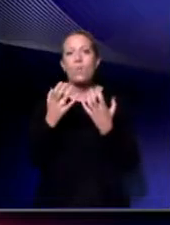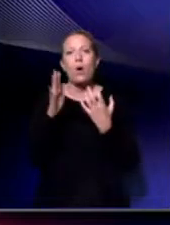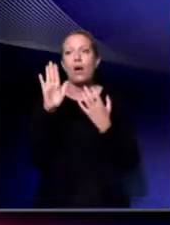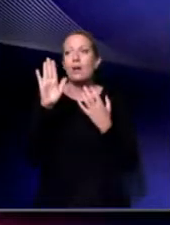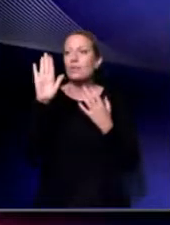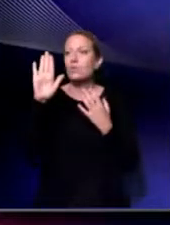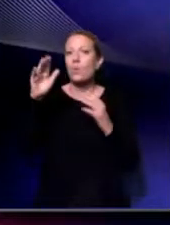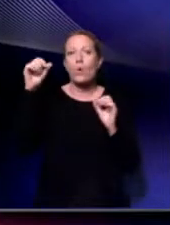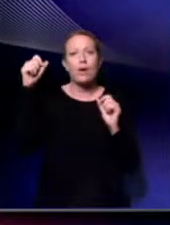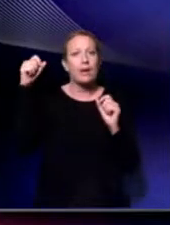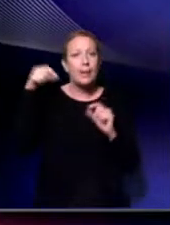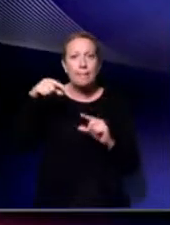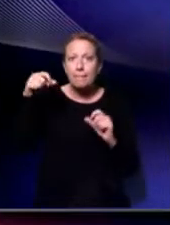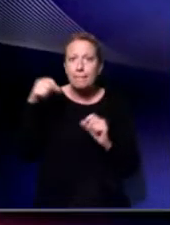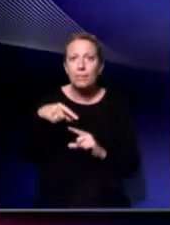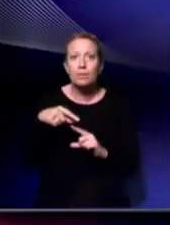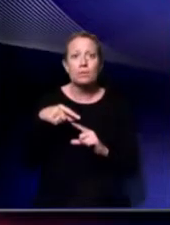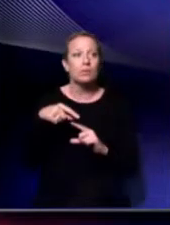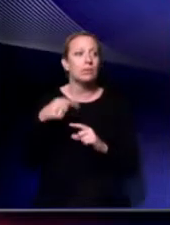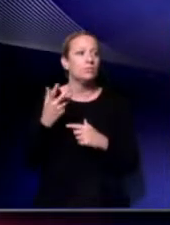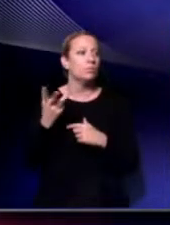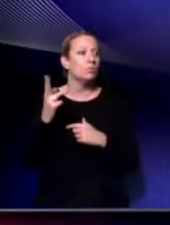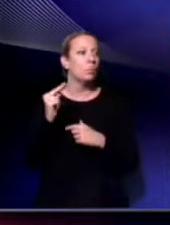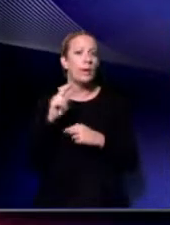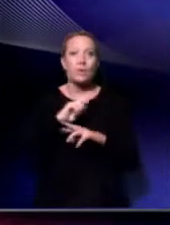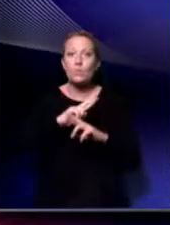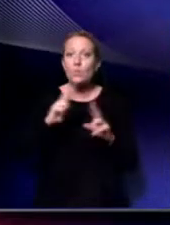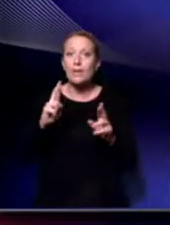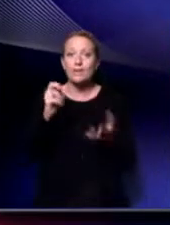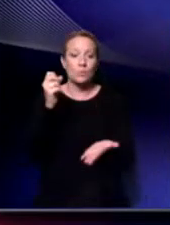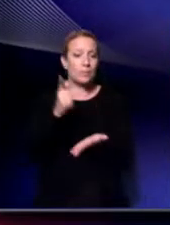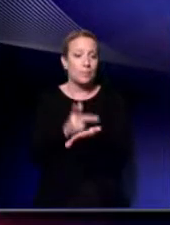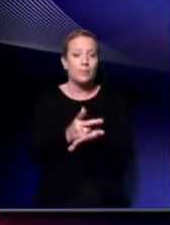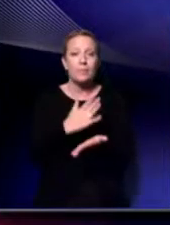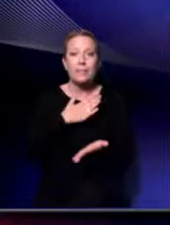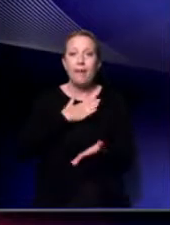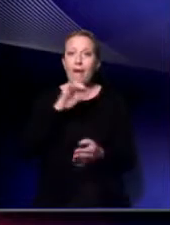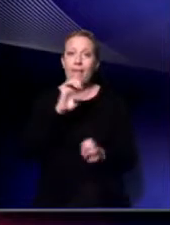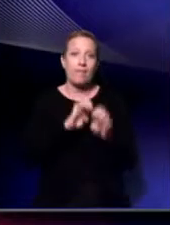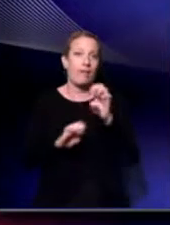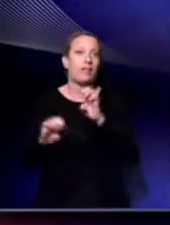here, and when you're ready to approve the